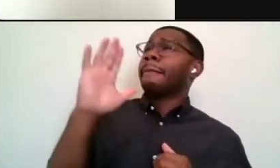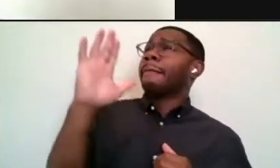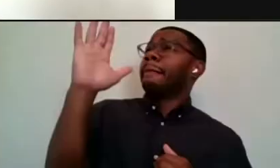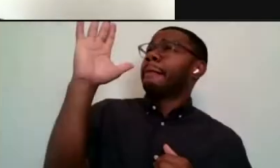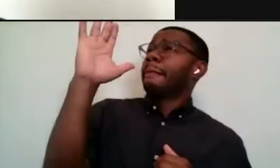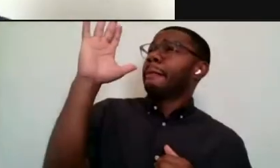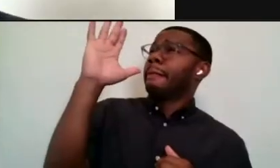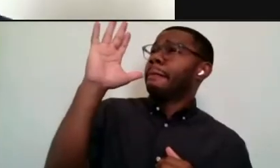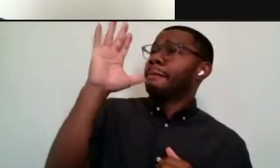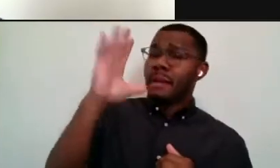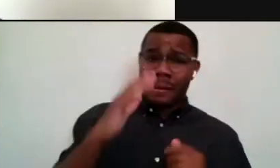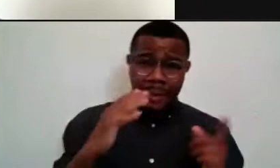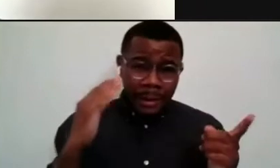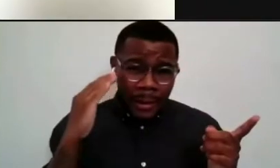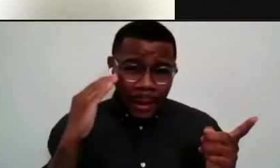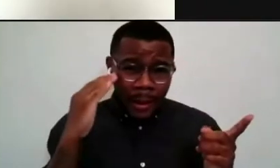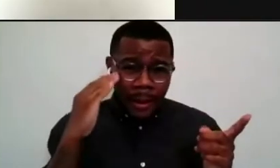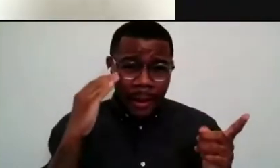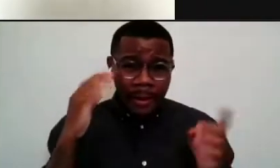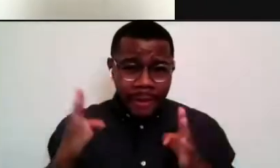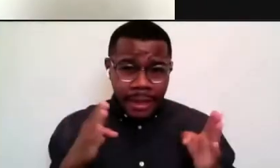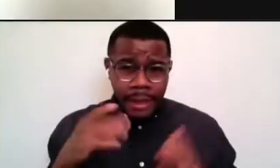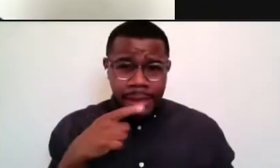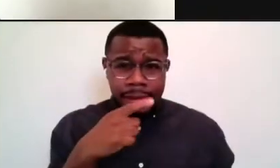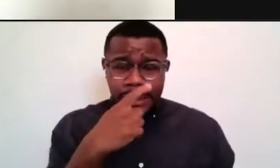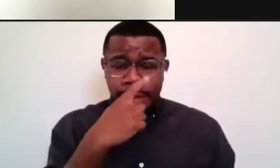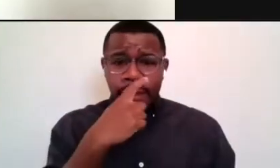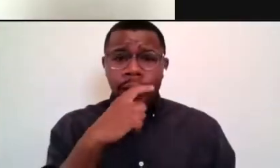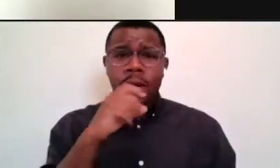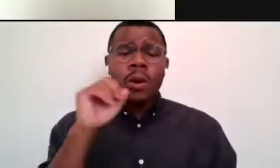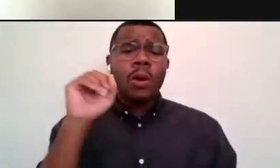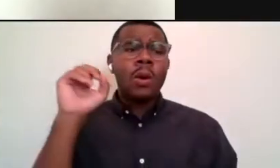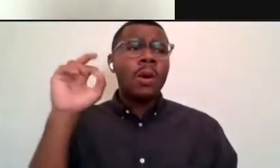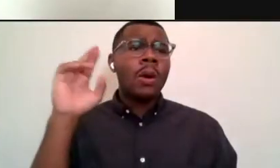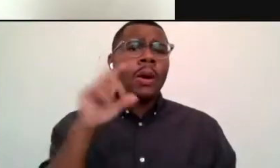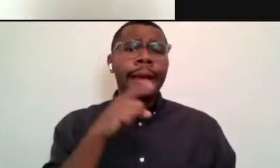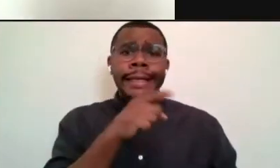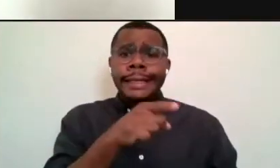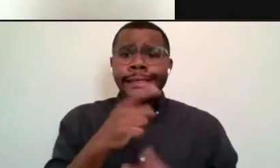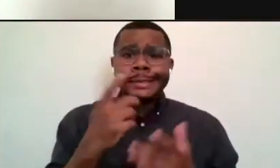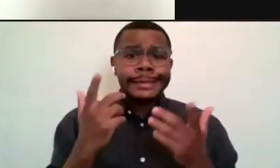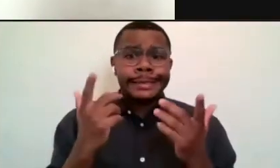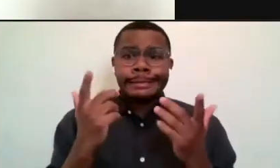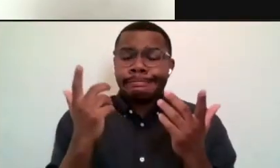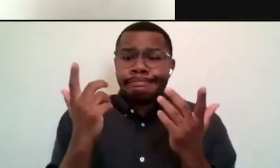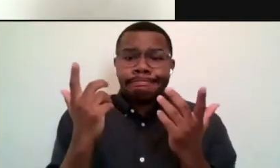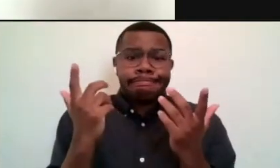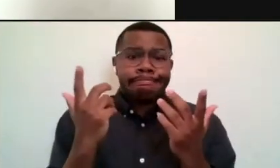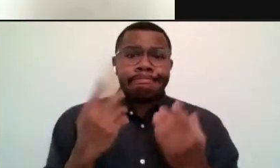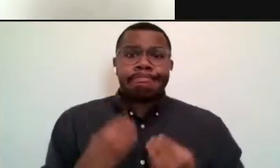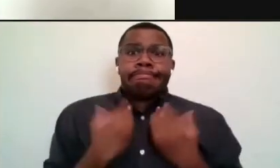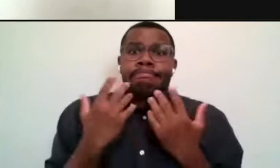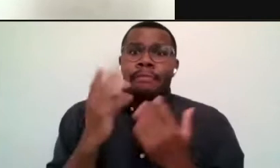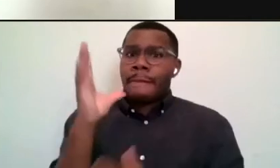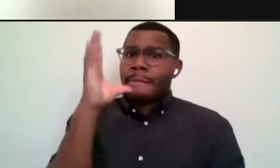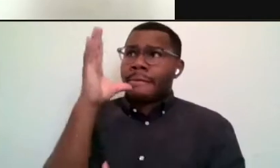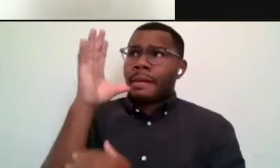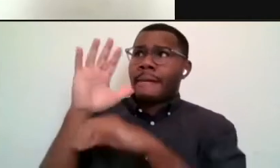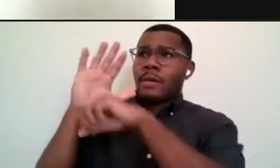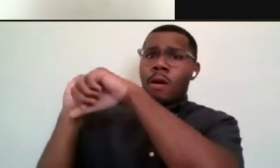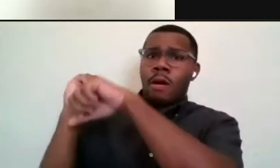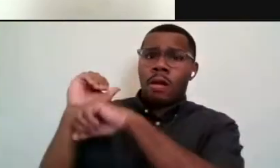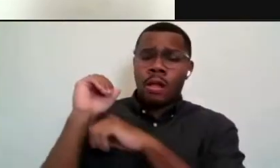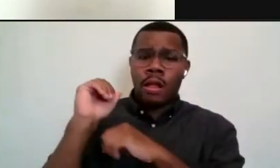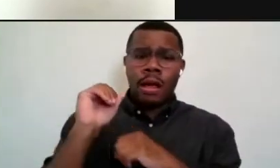and that's what you do. And I know that that's a part of it, but I feel like that was such a core part of the response to